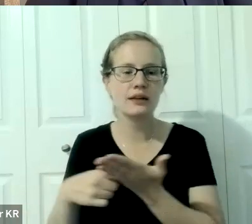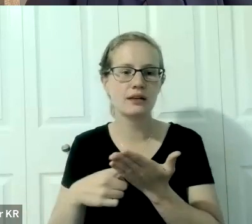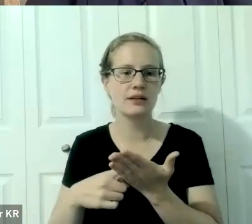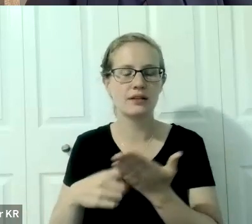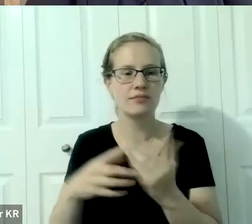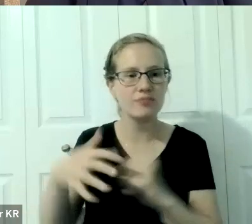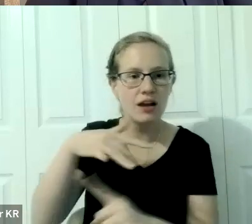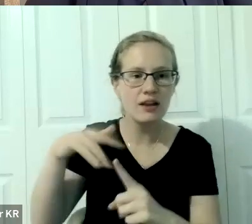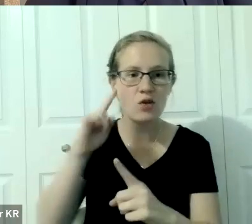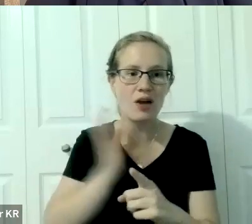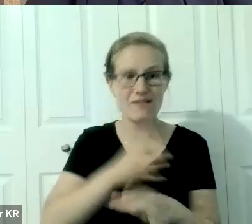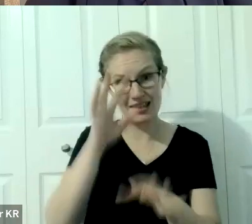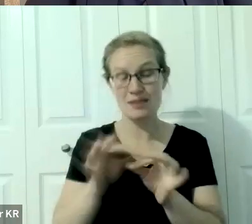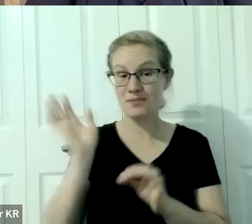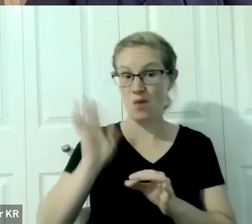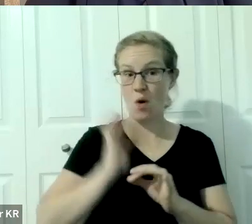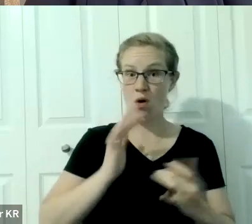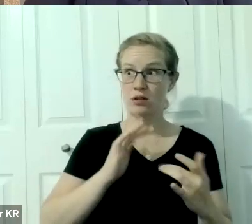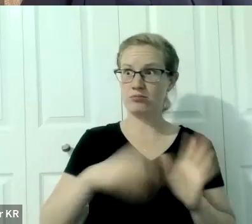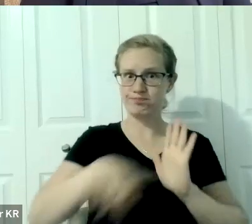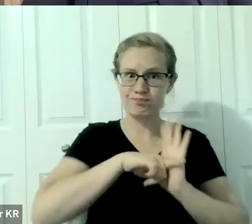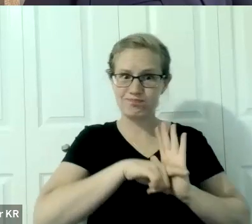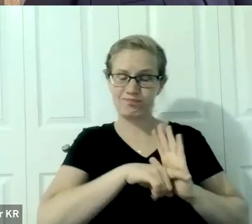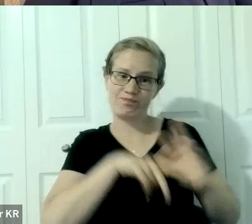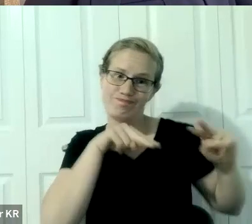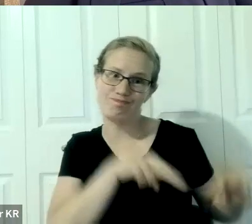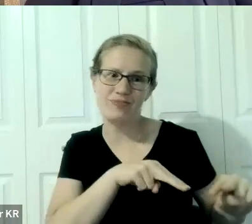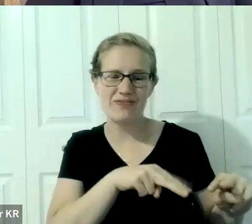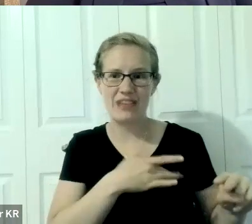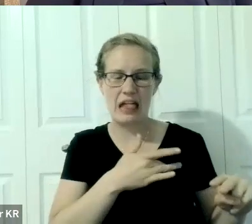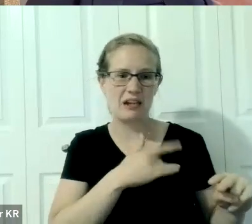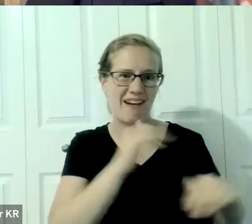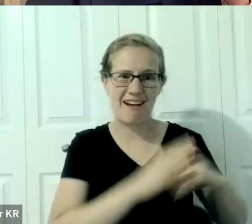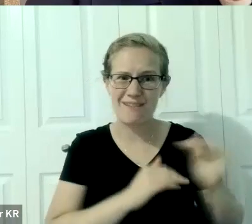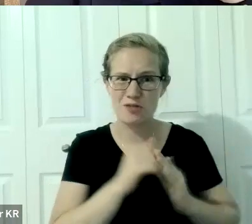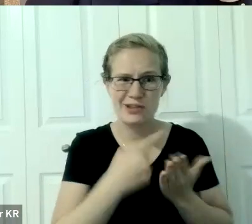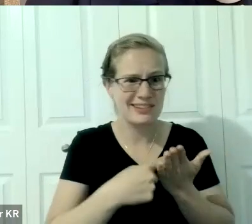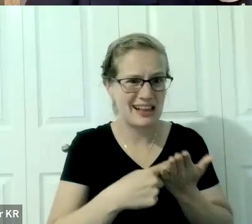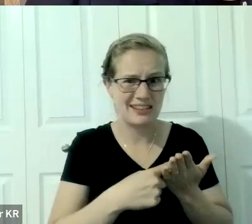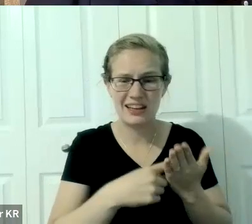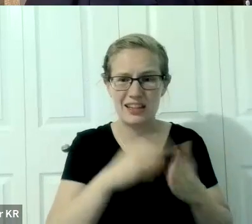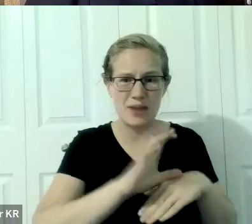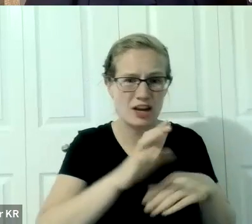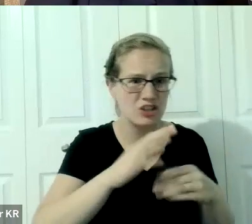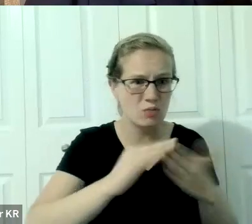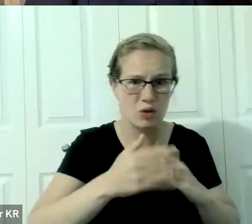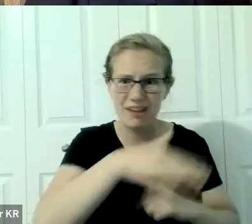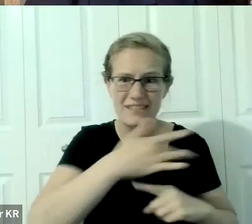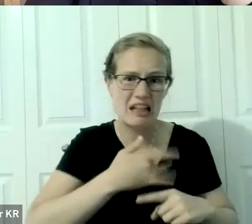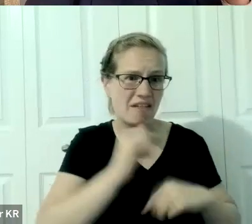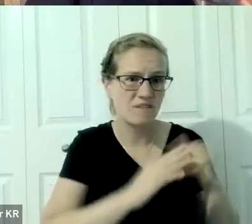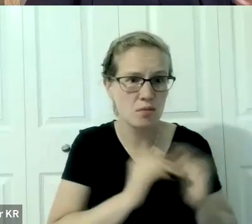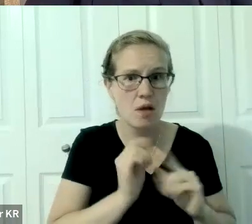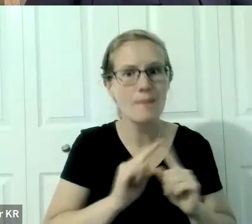our faith, because the stigma used to be so bad that you wouldn't even feel comfortable talking about it in your parish community or in your own faith community. And I